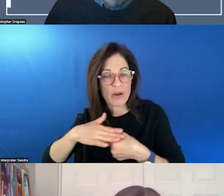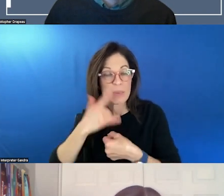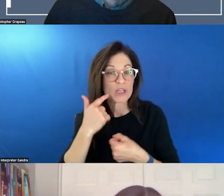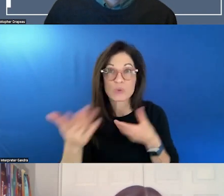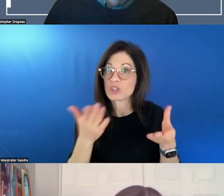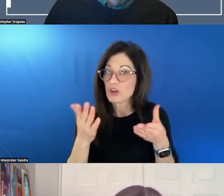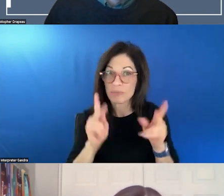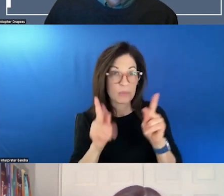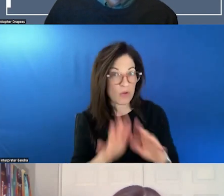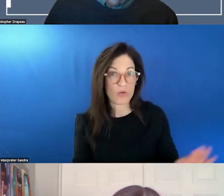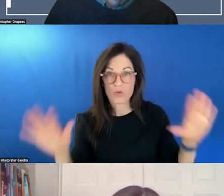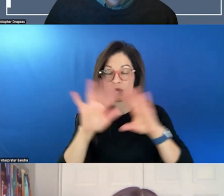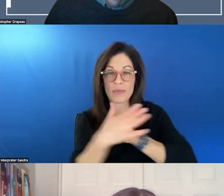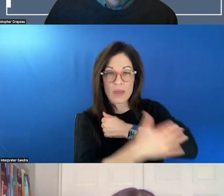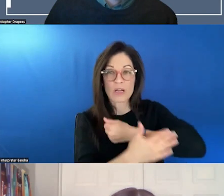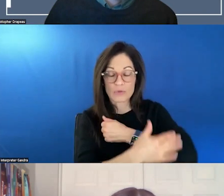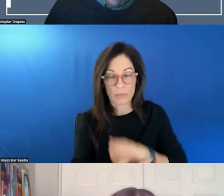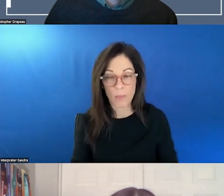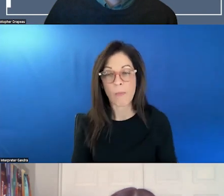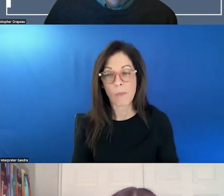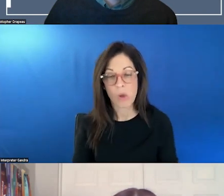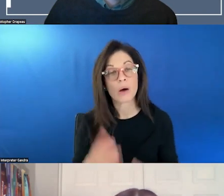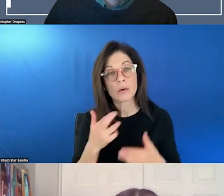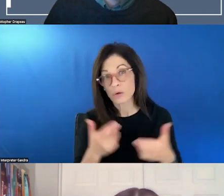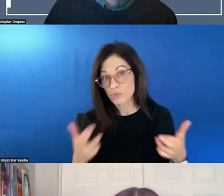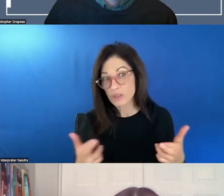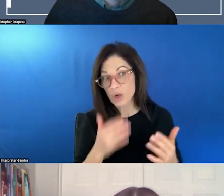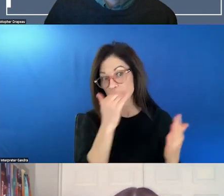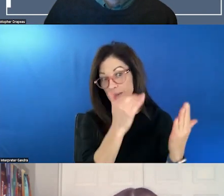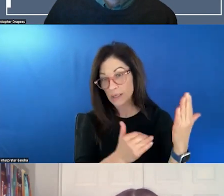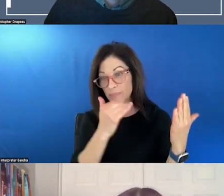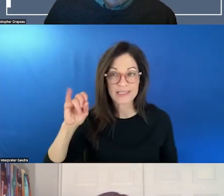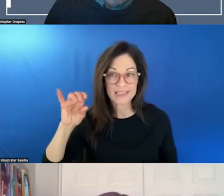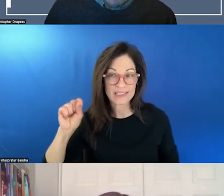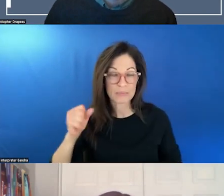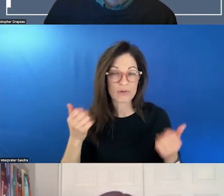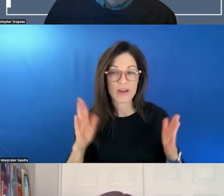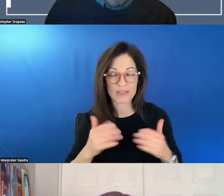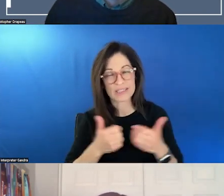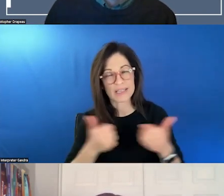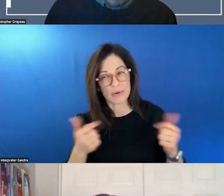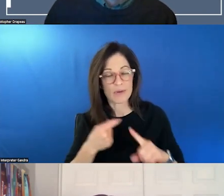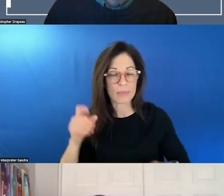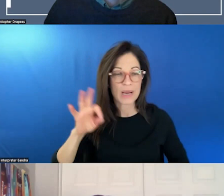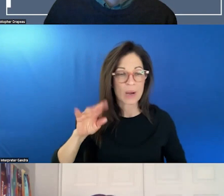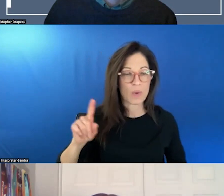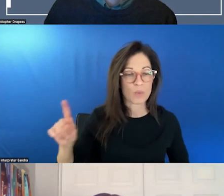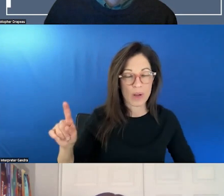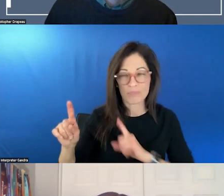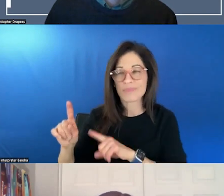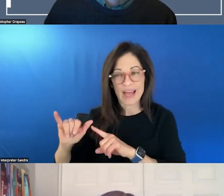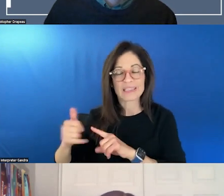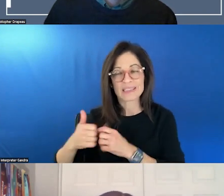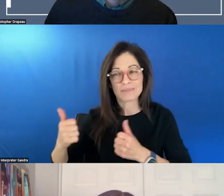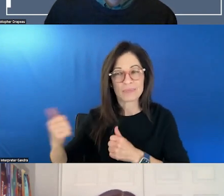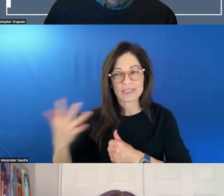whole country. So the resources that are listed here are mobile crisis providers that are separate from the 911 system. We don't have those included